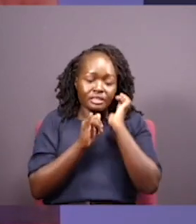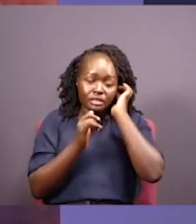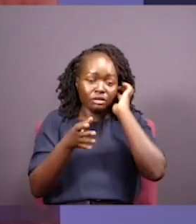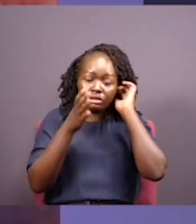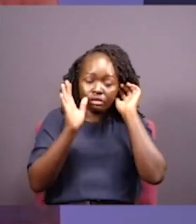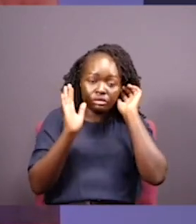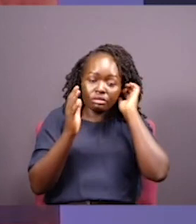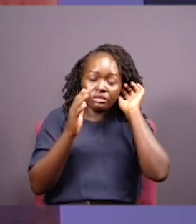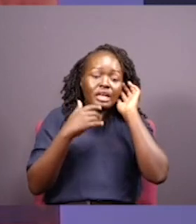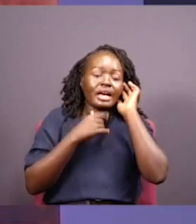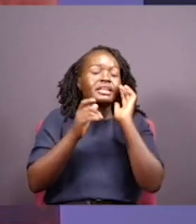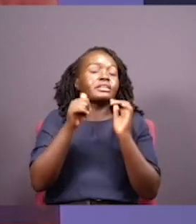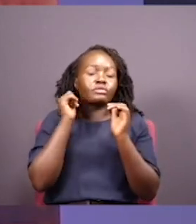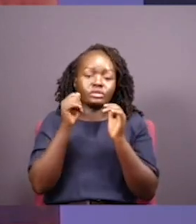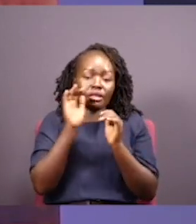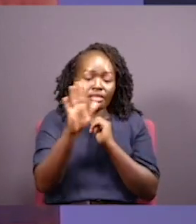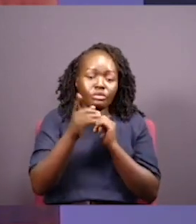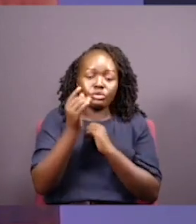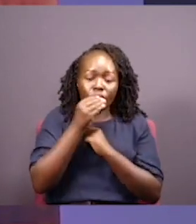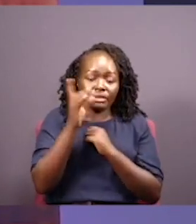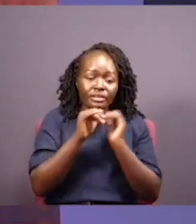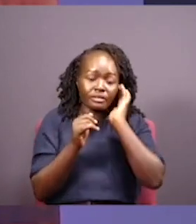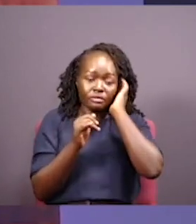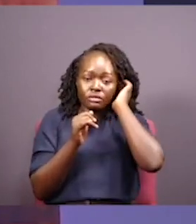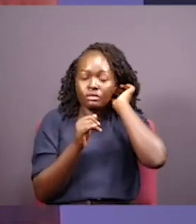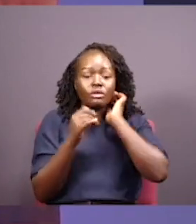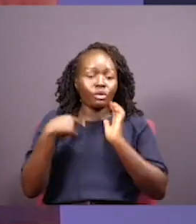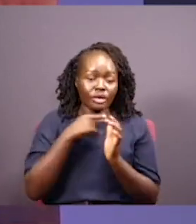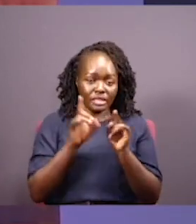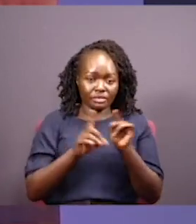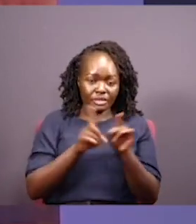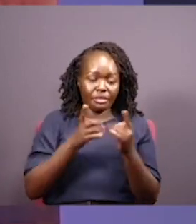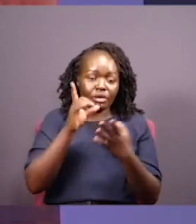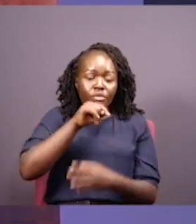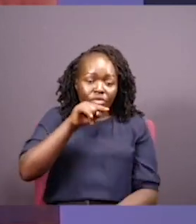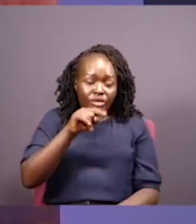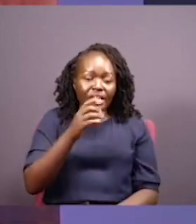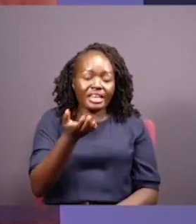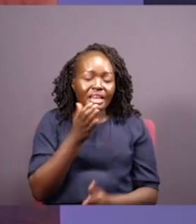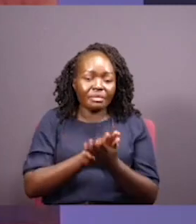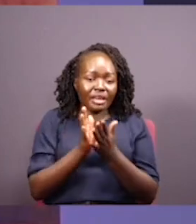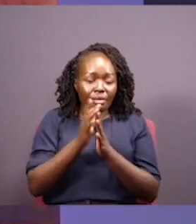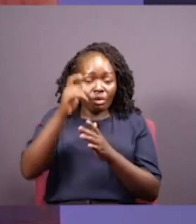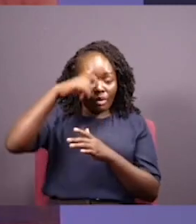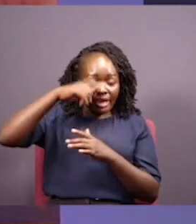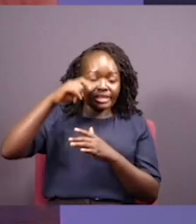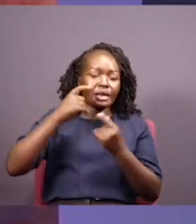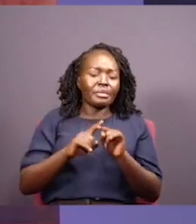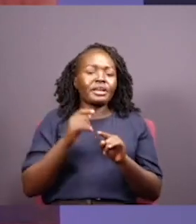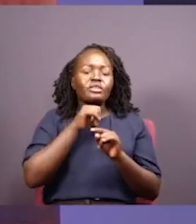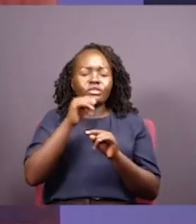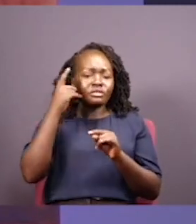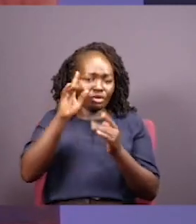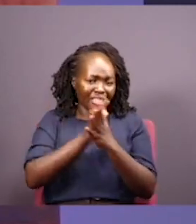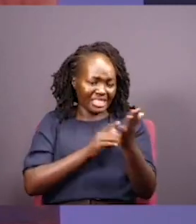forbidden. And so we, like the proverbial serpent, are to be wise, but not for deceptive